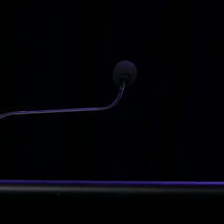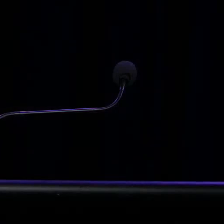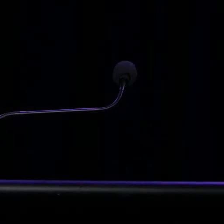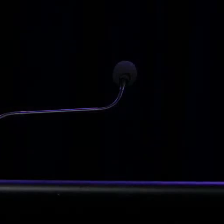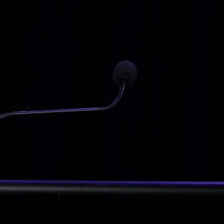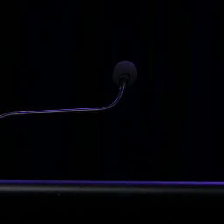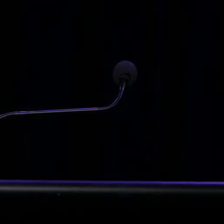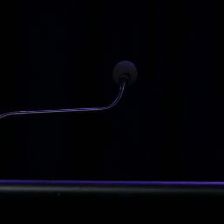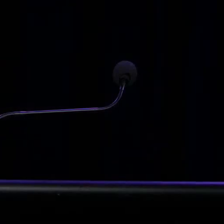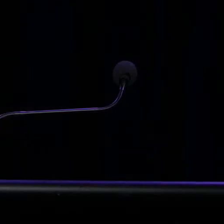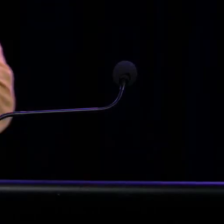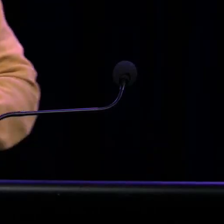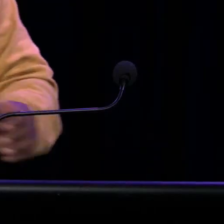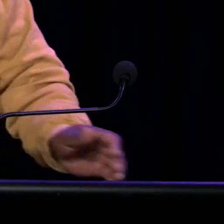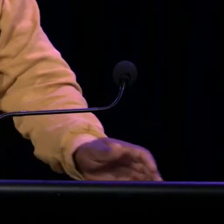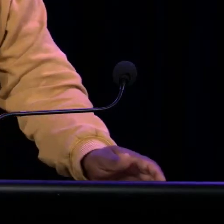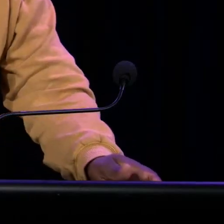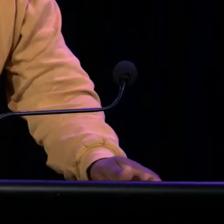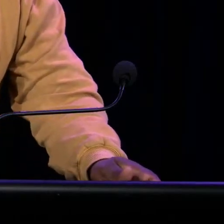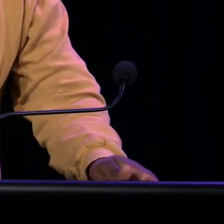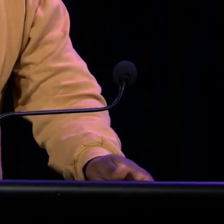And I hope you enjoy my poem tonight.